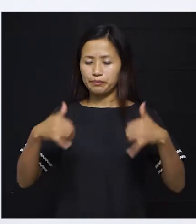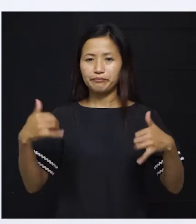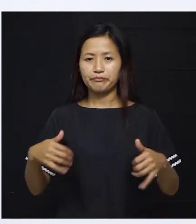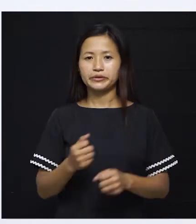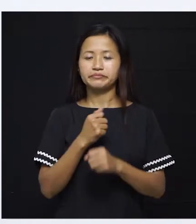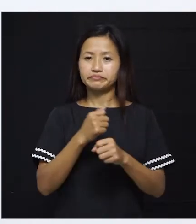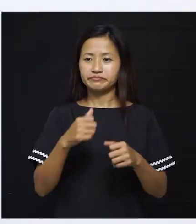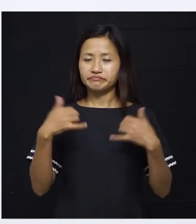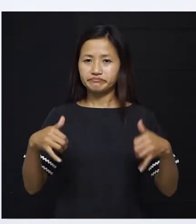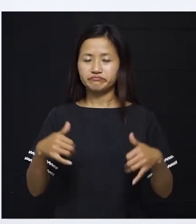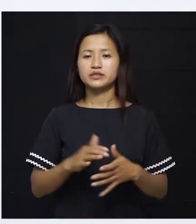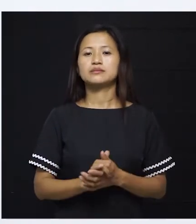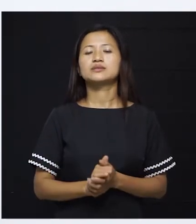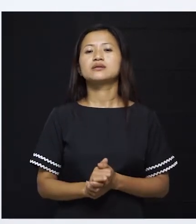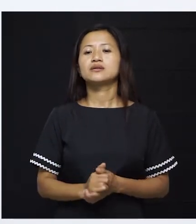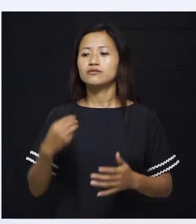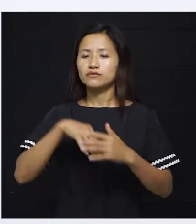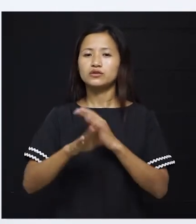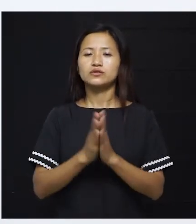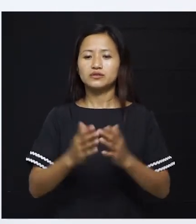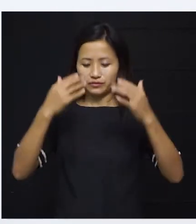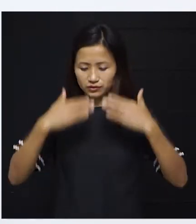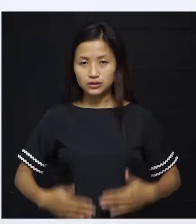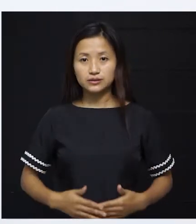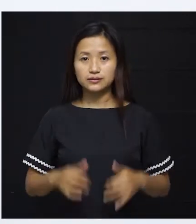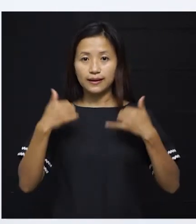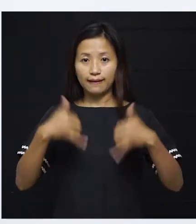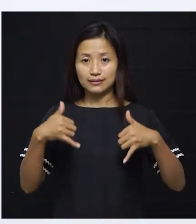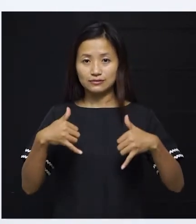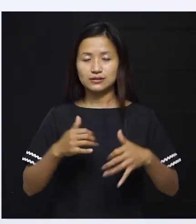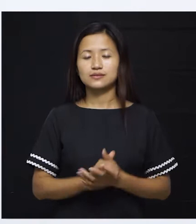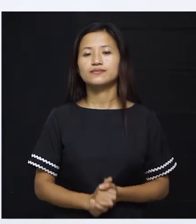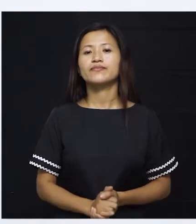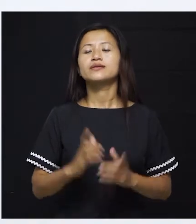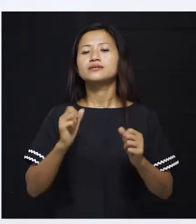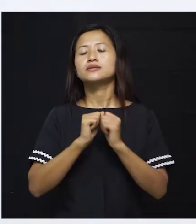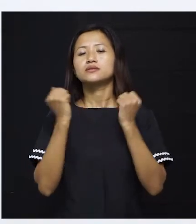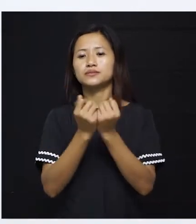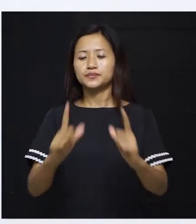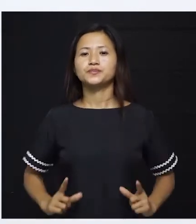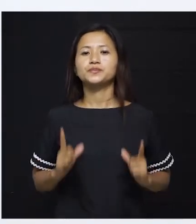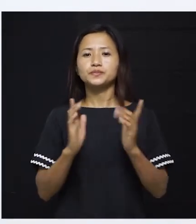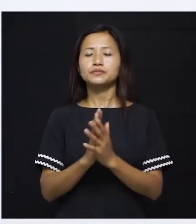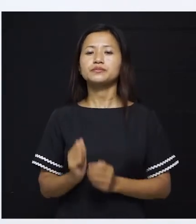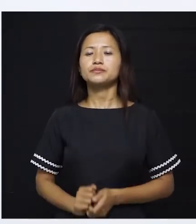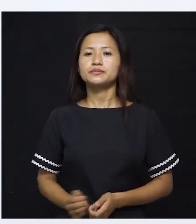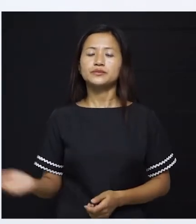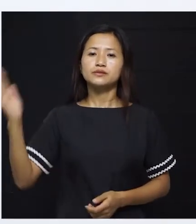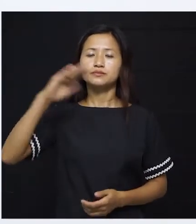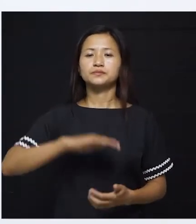games. A lot of times they involve in physical activities. So that was the social life. Coming to